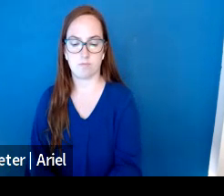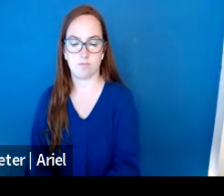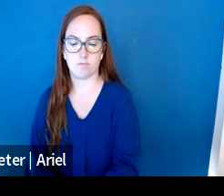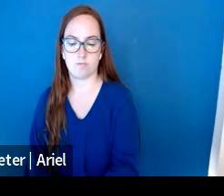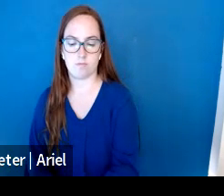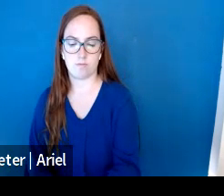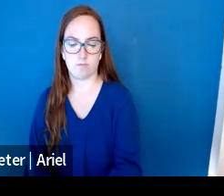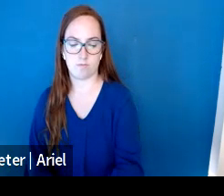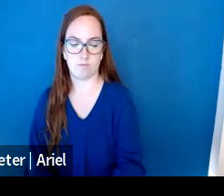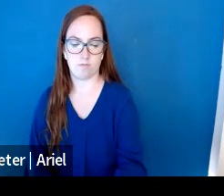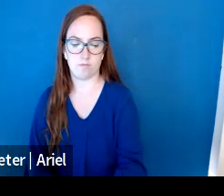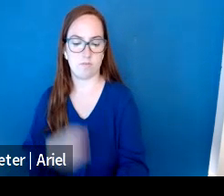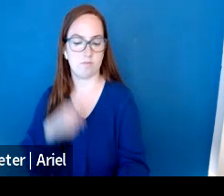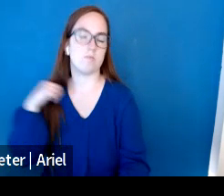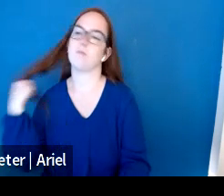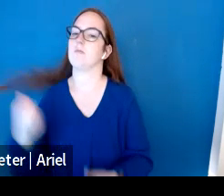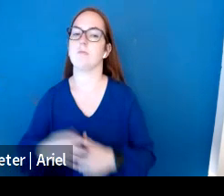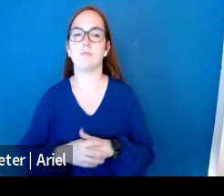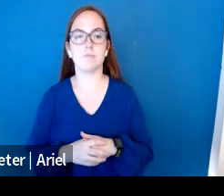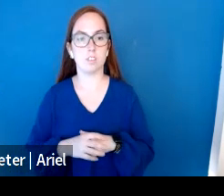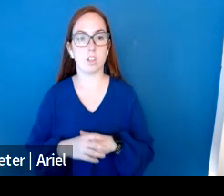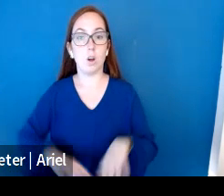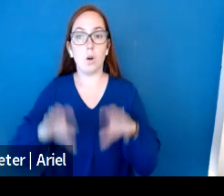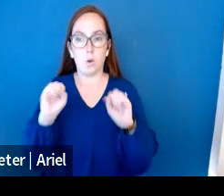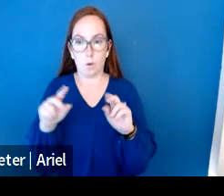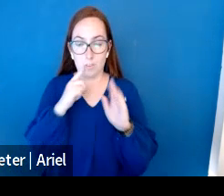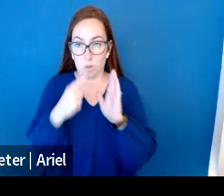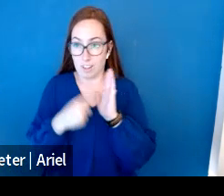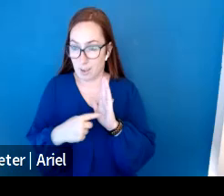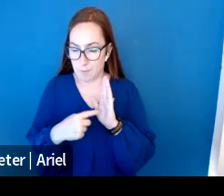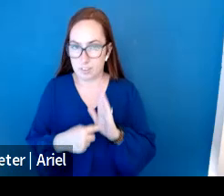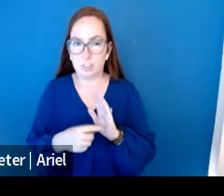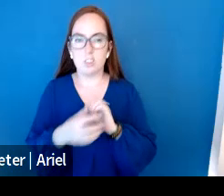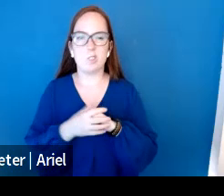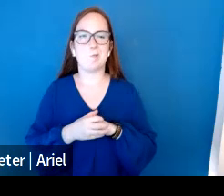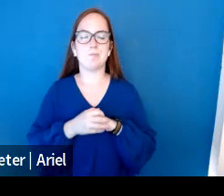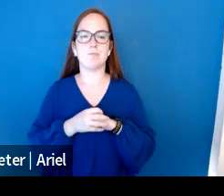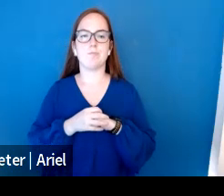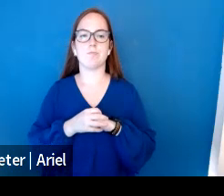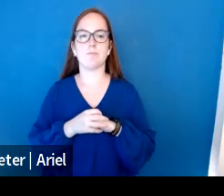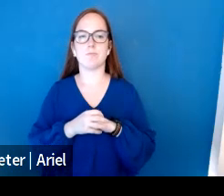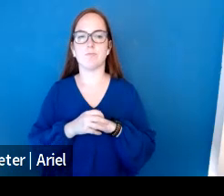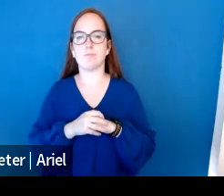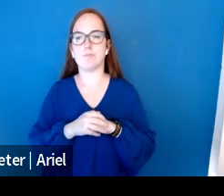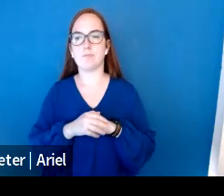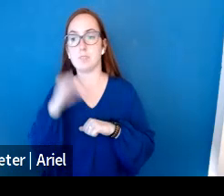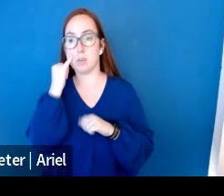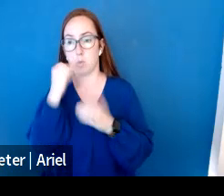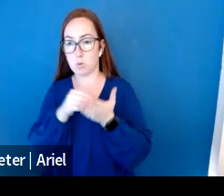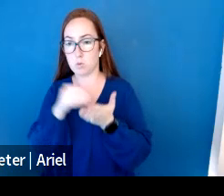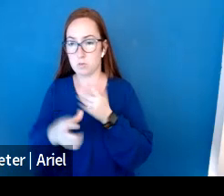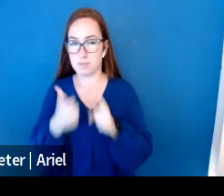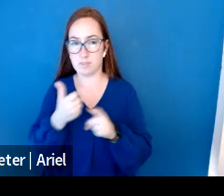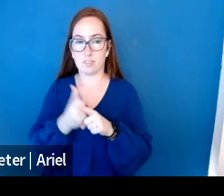All right. Okay. So for example, if we have a student who scores on the BESS that